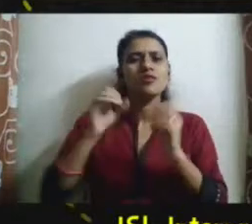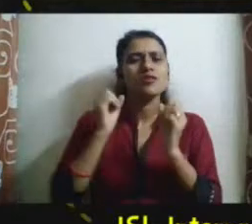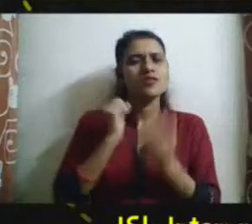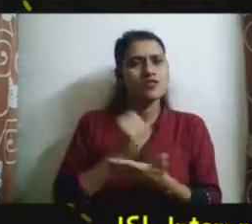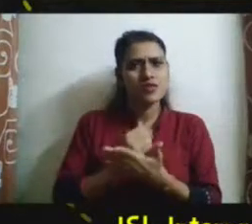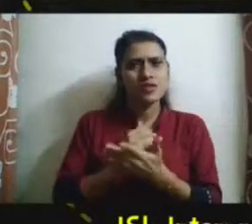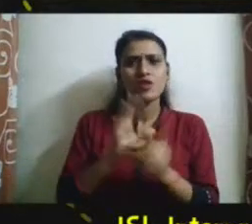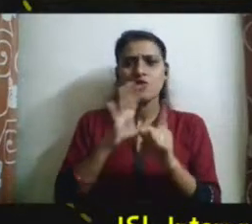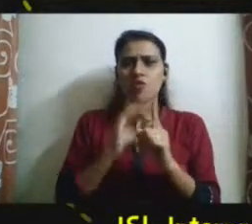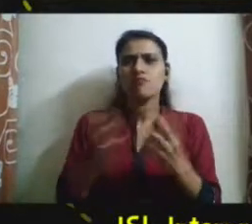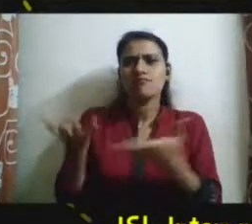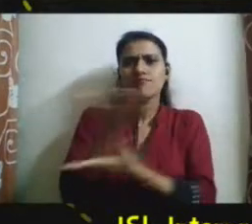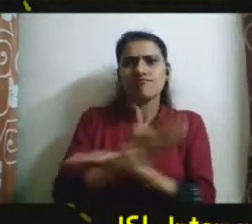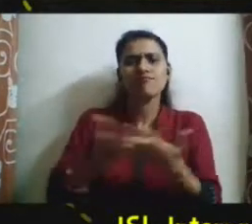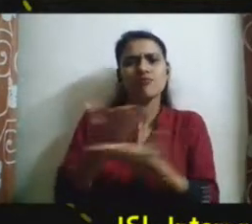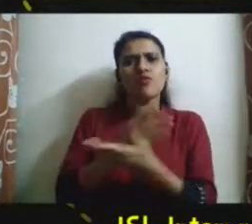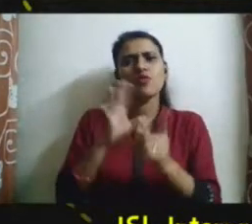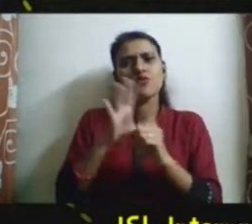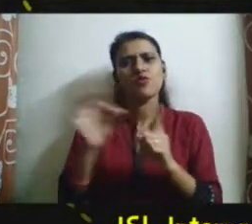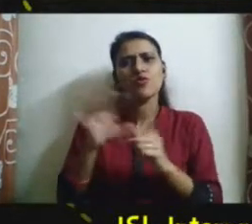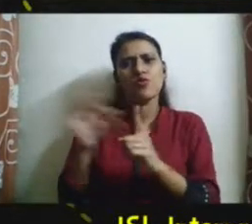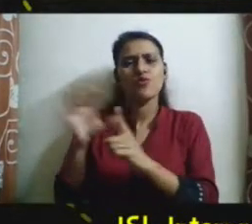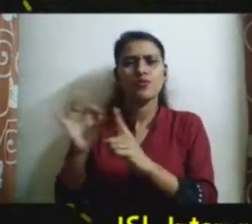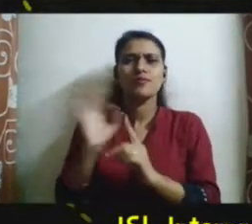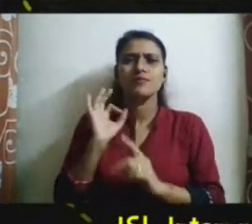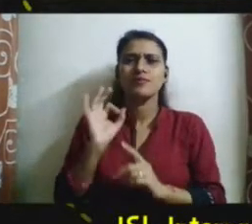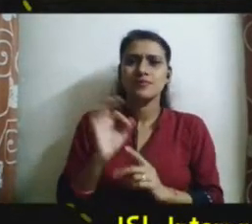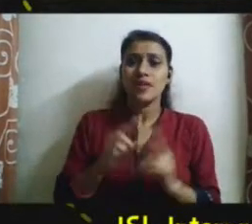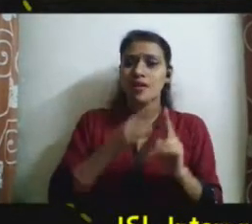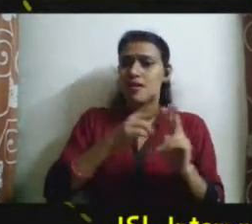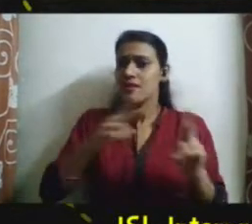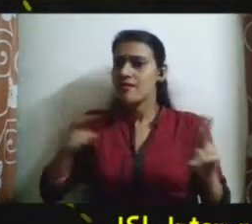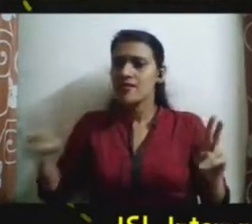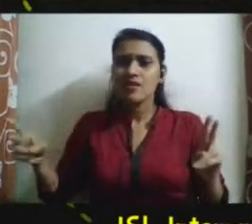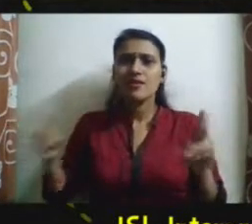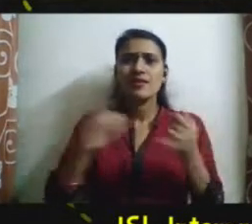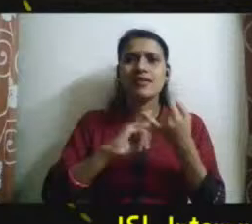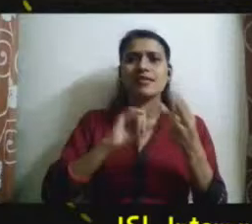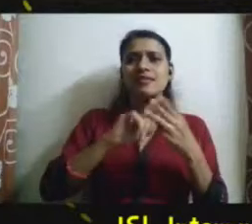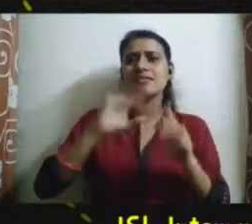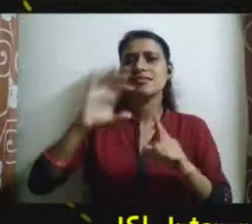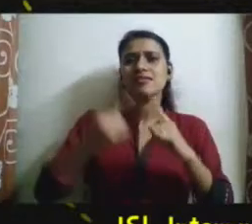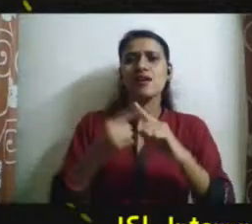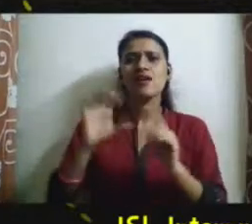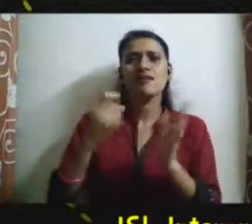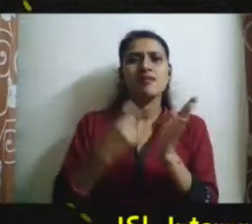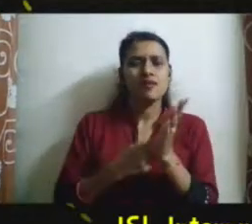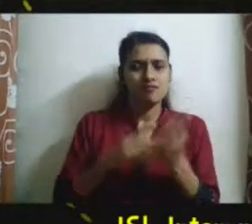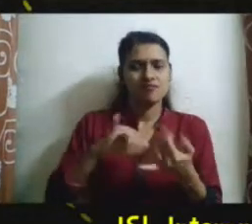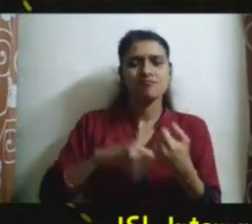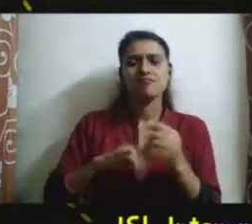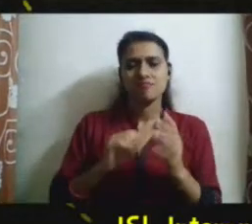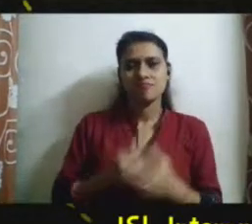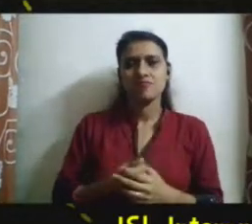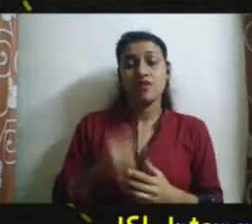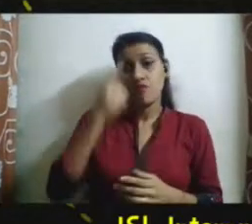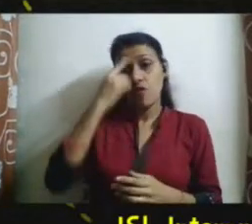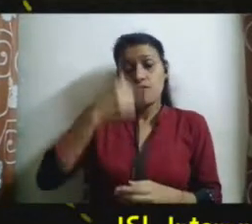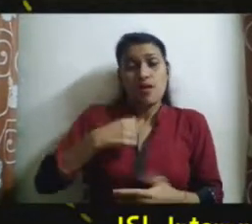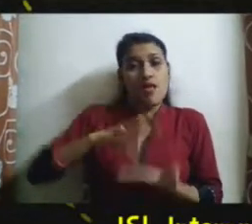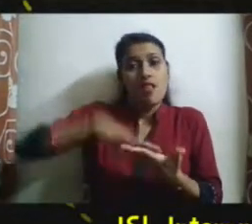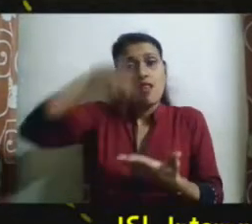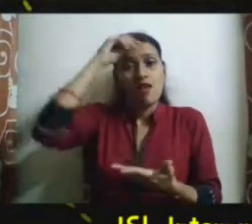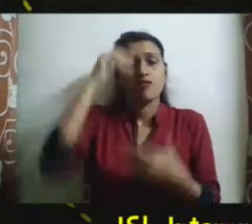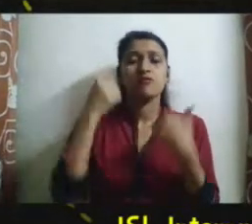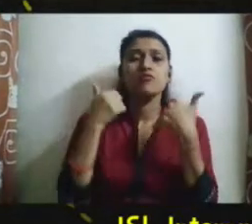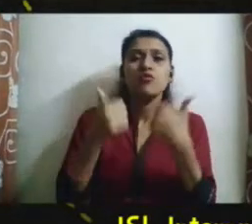these conversations across these fields and across these sectors. I think that's something that has been great as a learning for me. What about you? What would